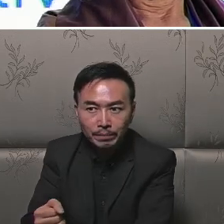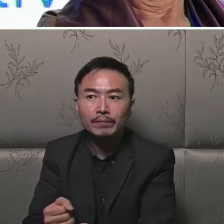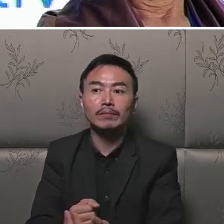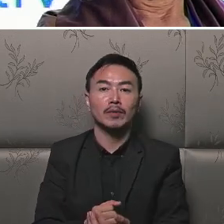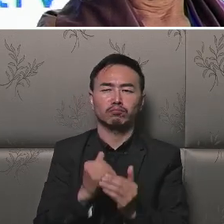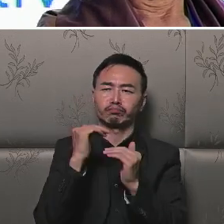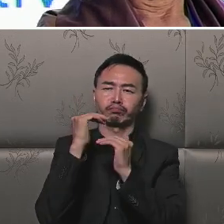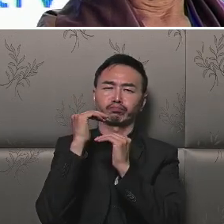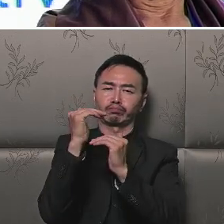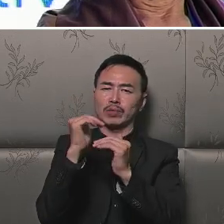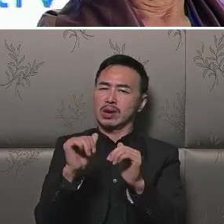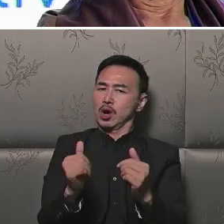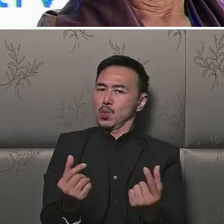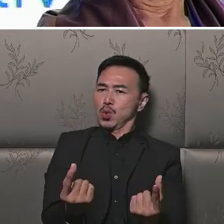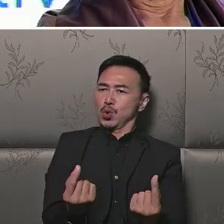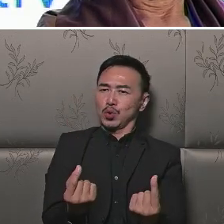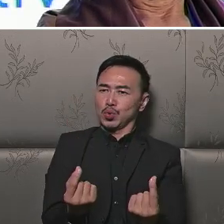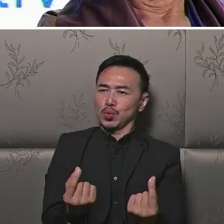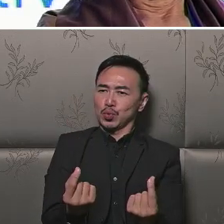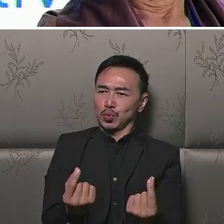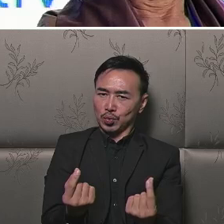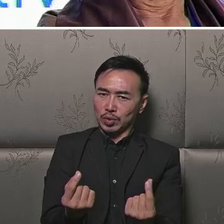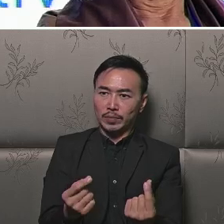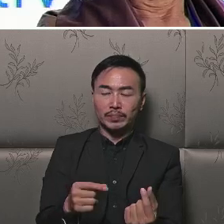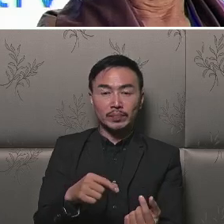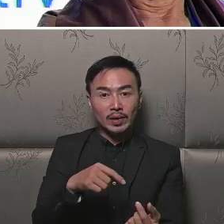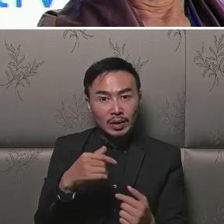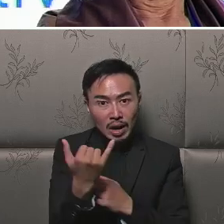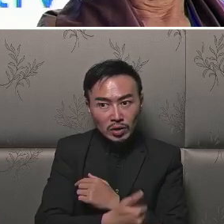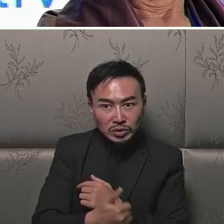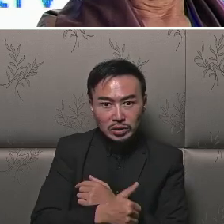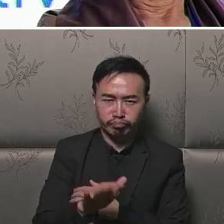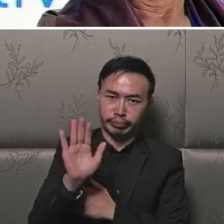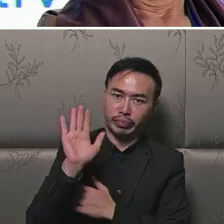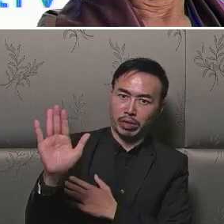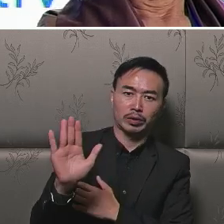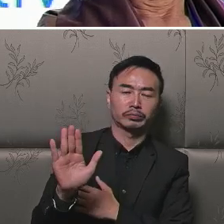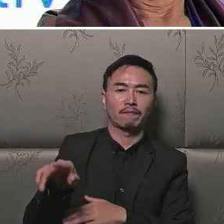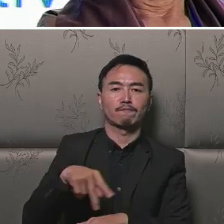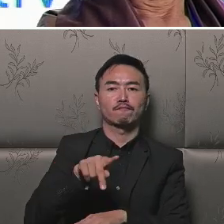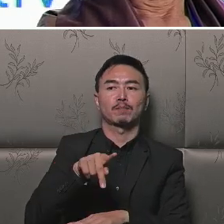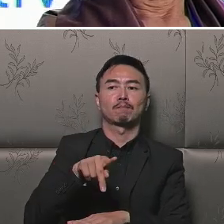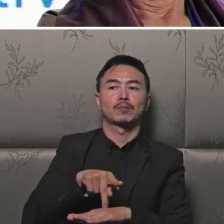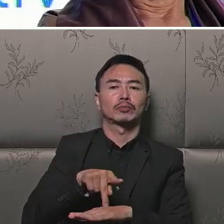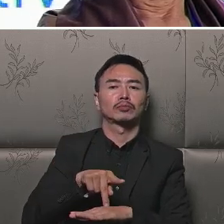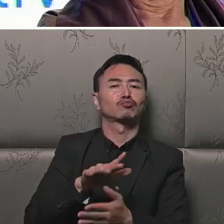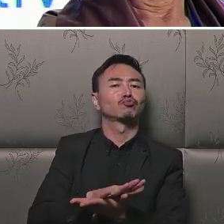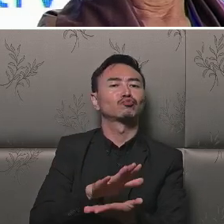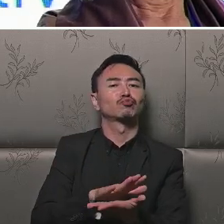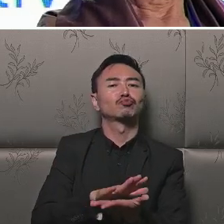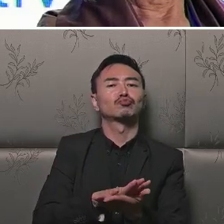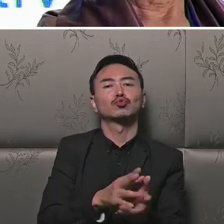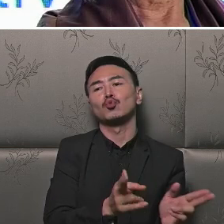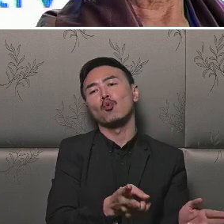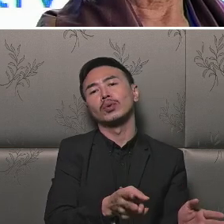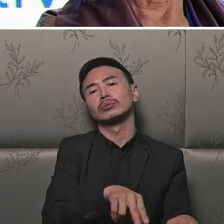and division level. And in coming up with this framework, we consulted the whole community through the